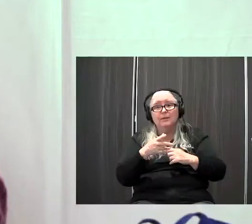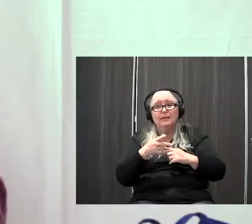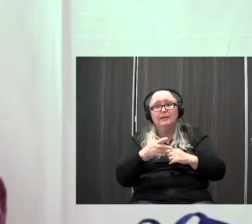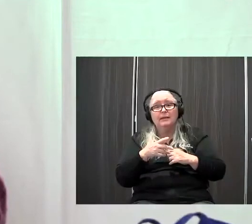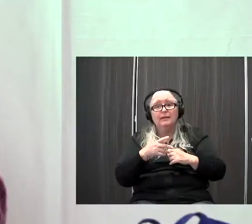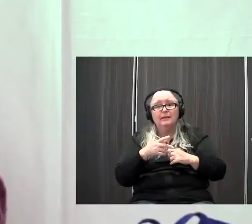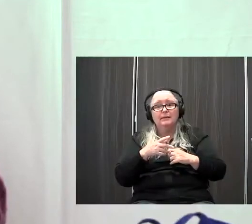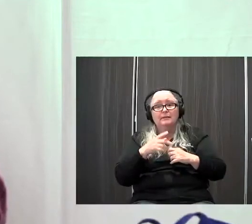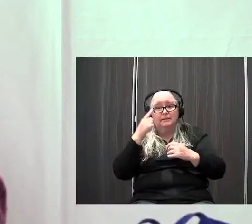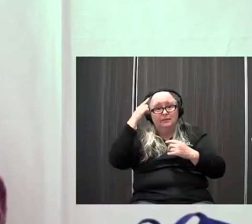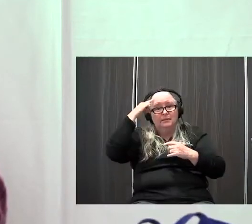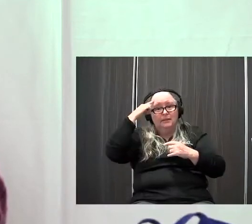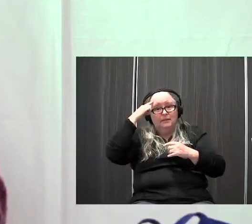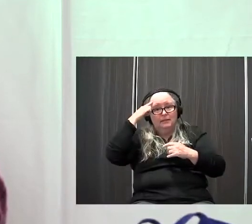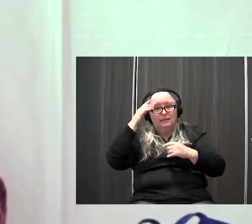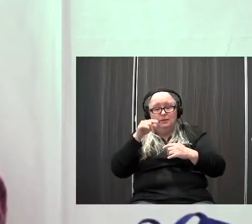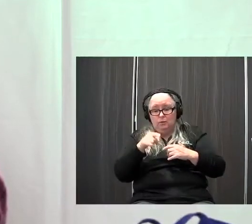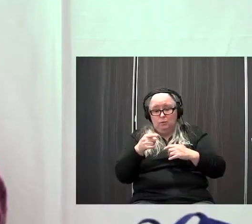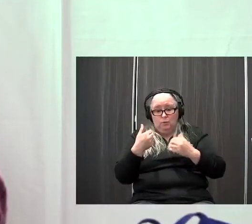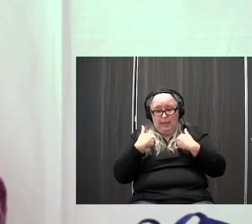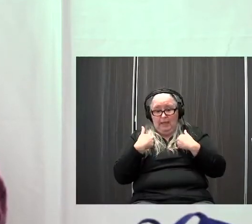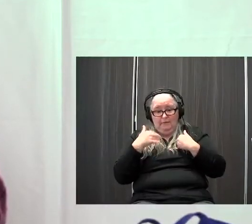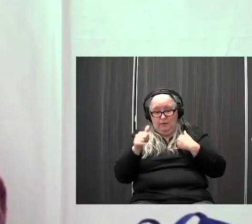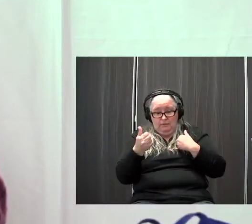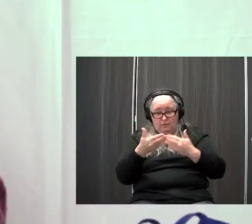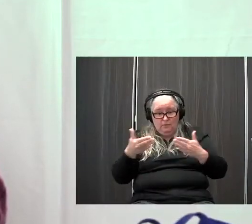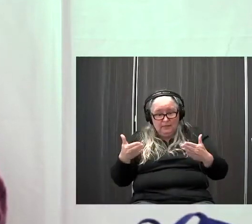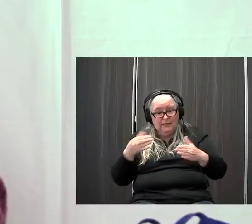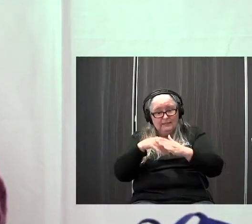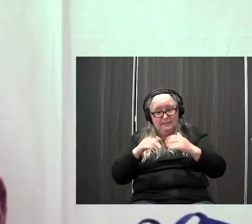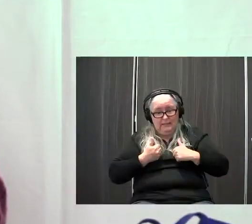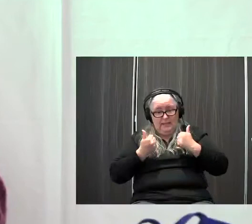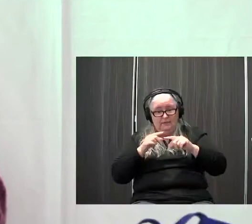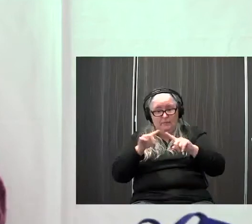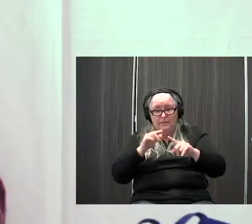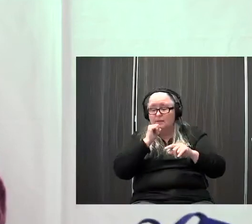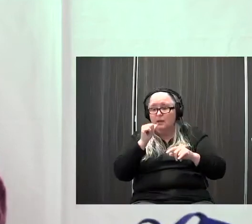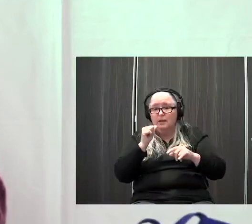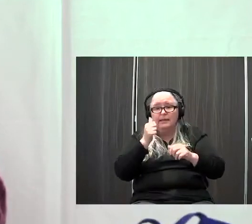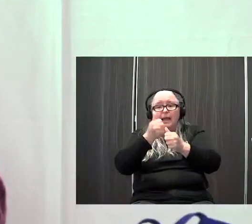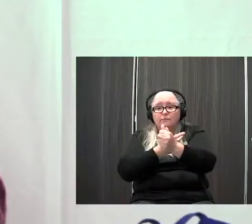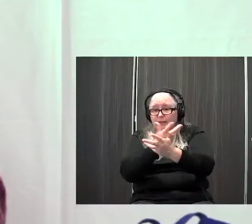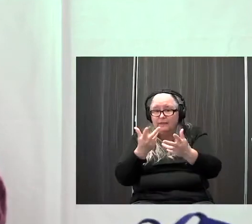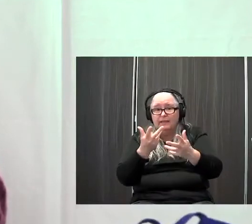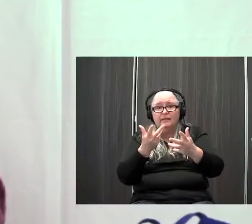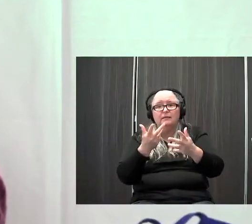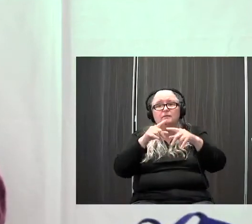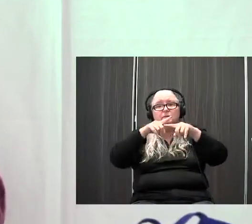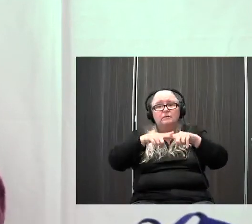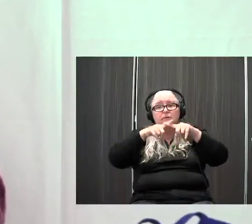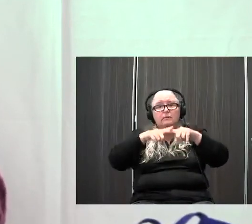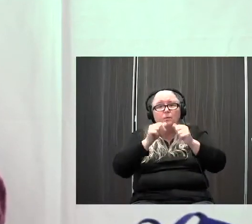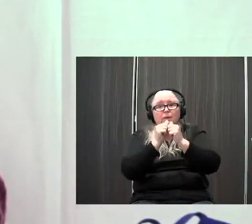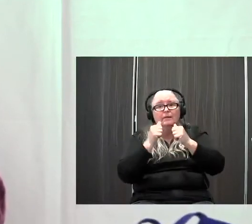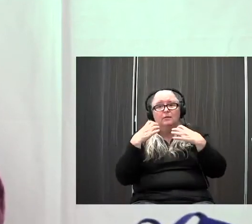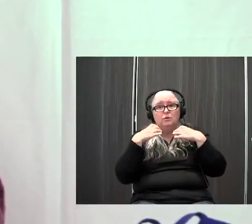child as you have what you have, but you can also have things for other reasons and not just putting everything to the charge. Absolutely. And I thought